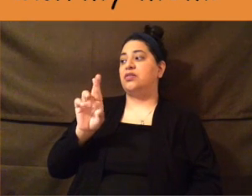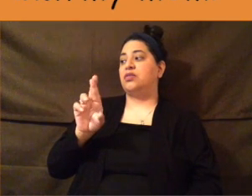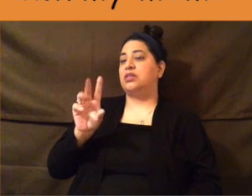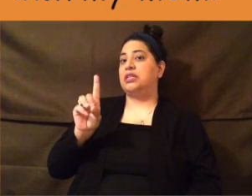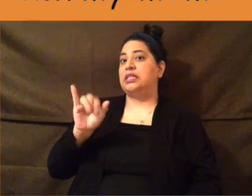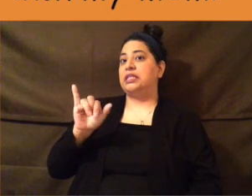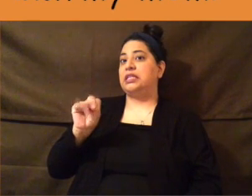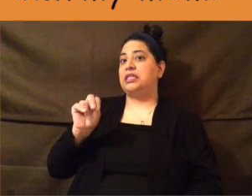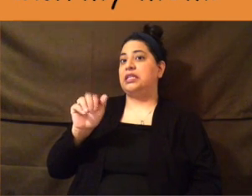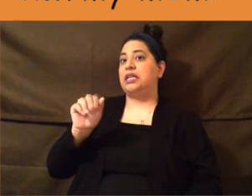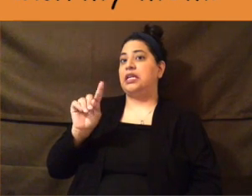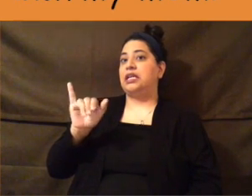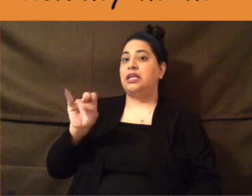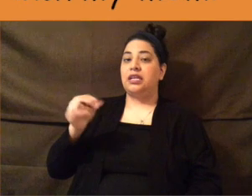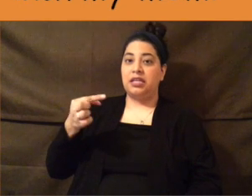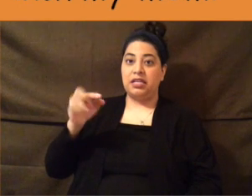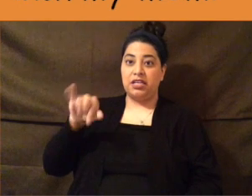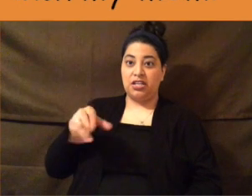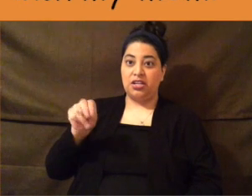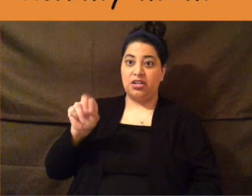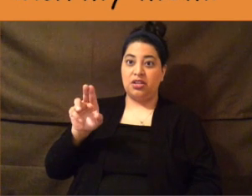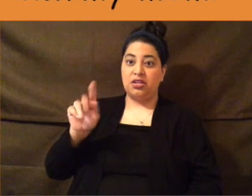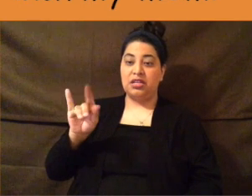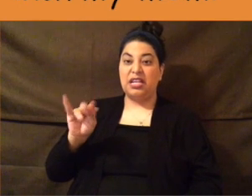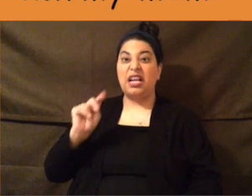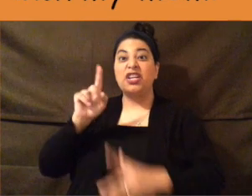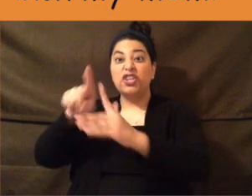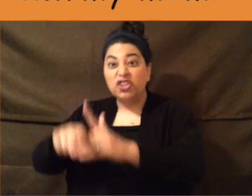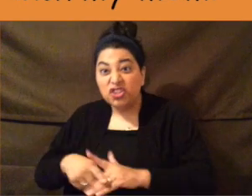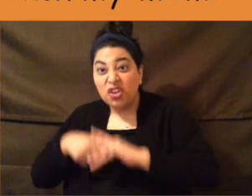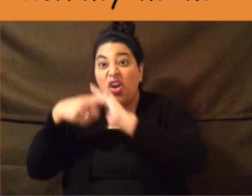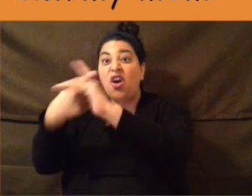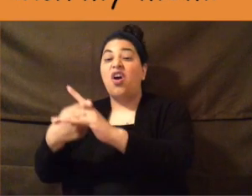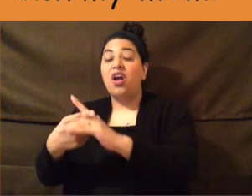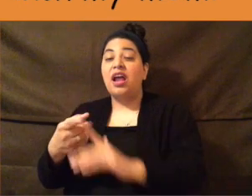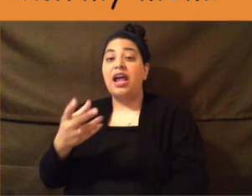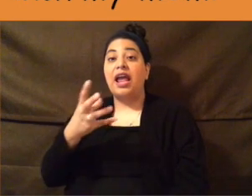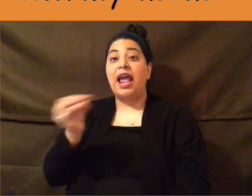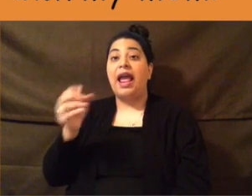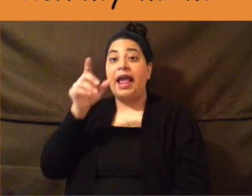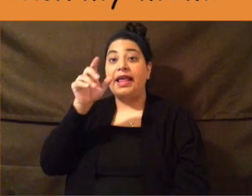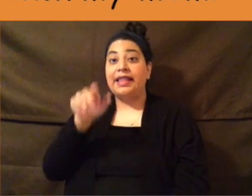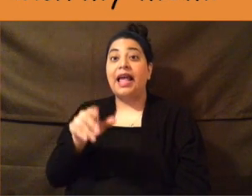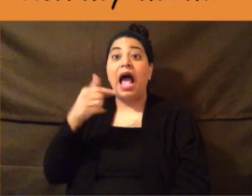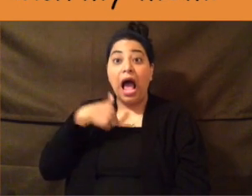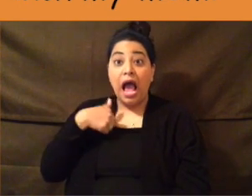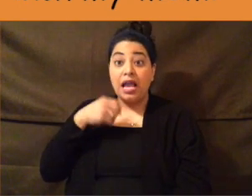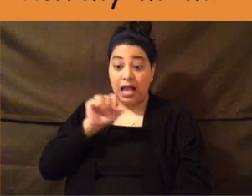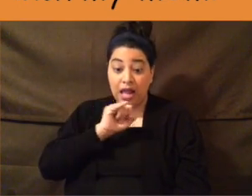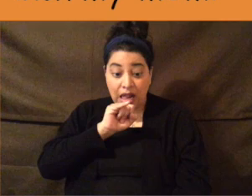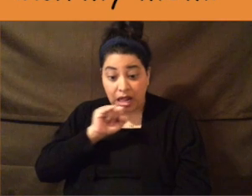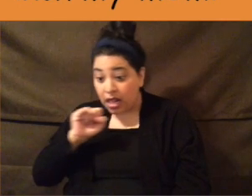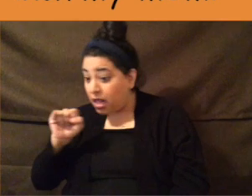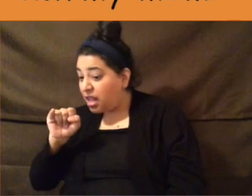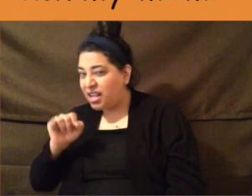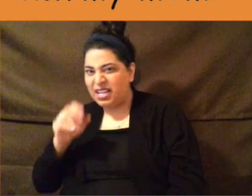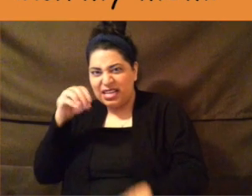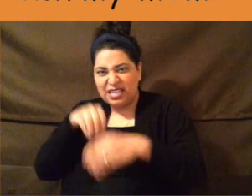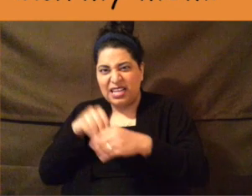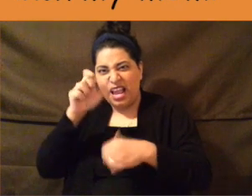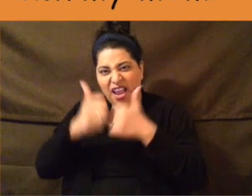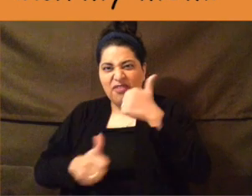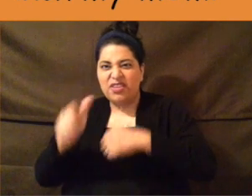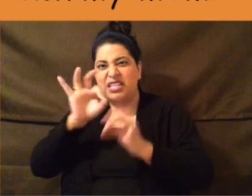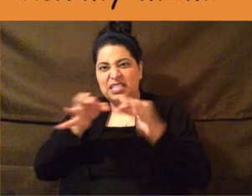subordinating conjunction at the beginning of them, at the beginning. And the subordinating conjunction is underlined